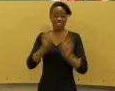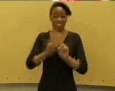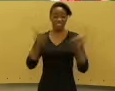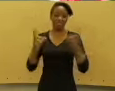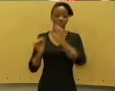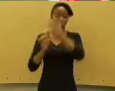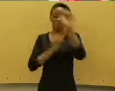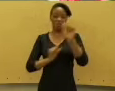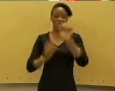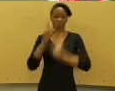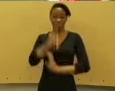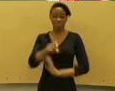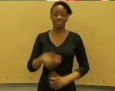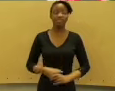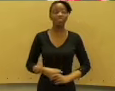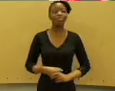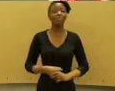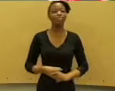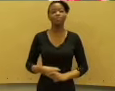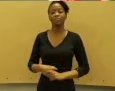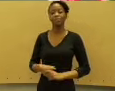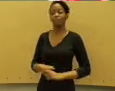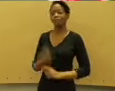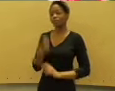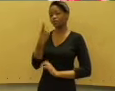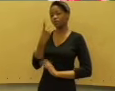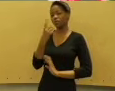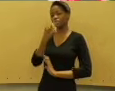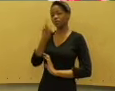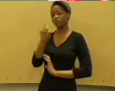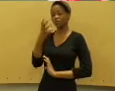The one question I have for you is,